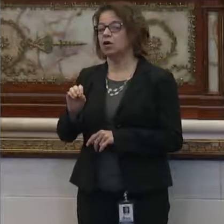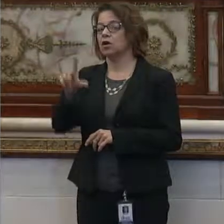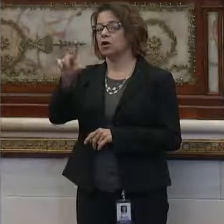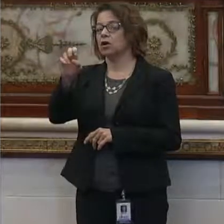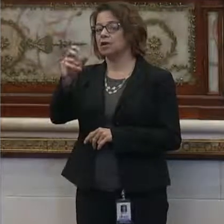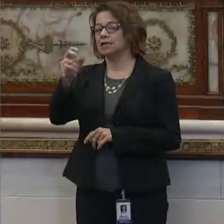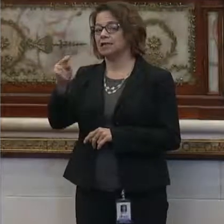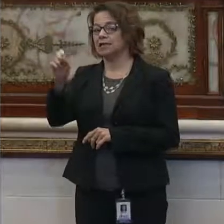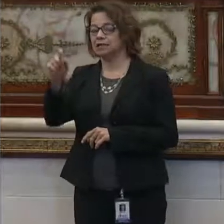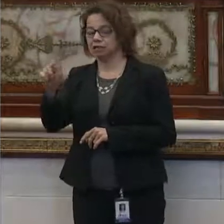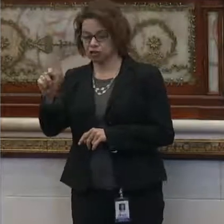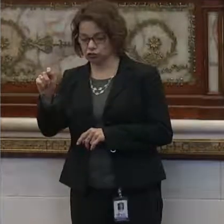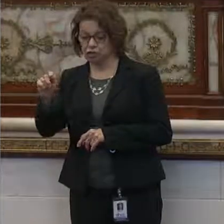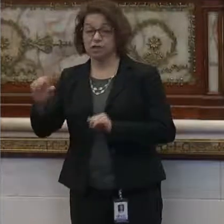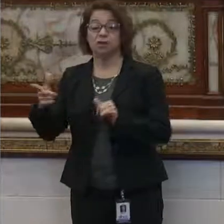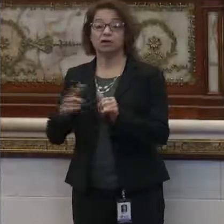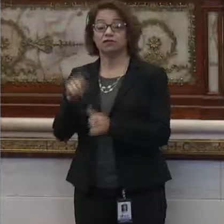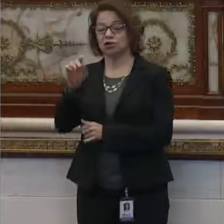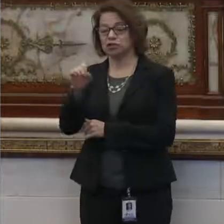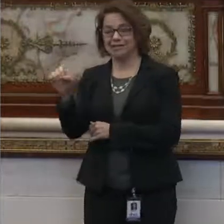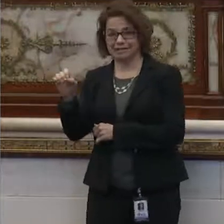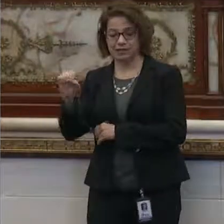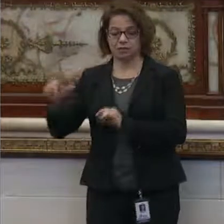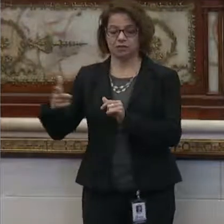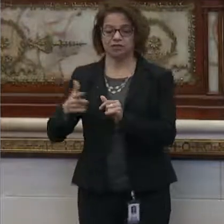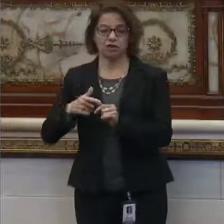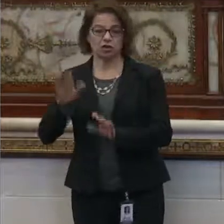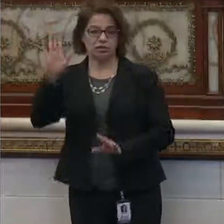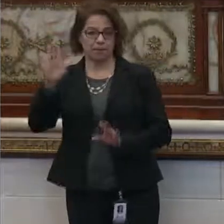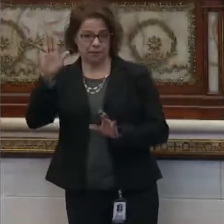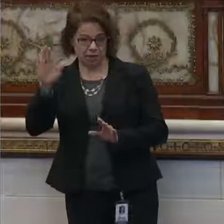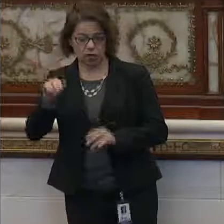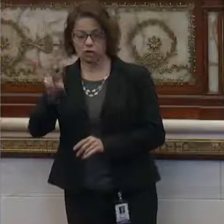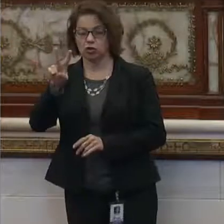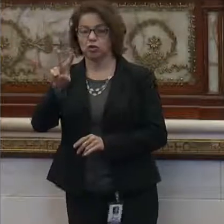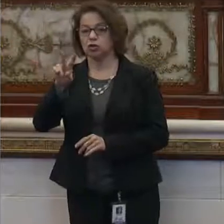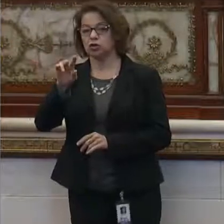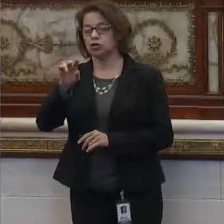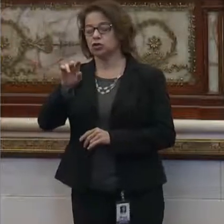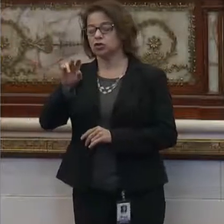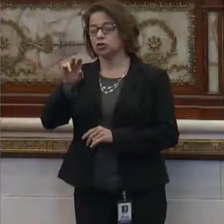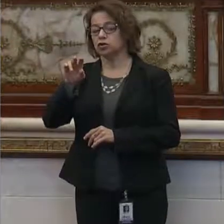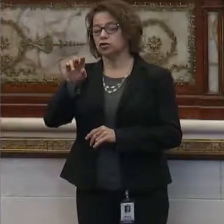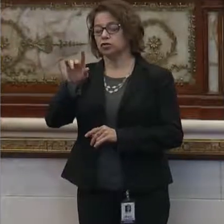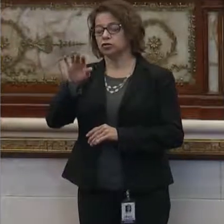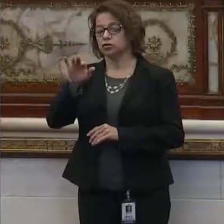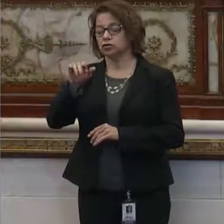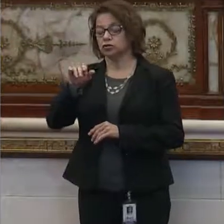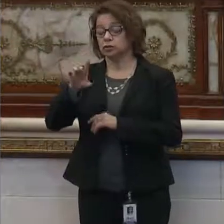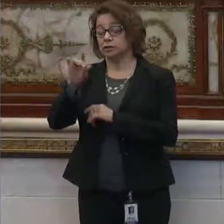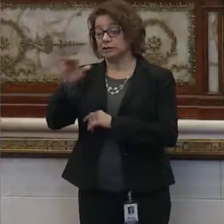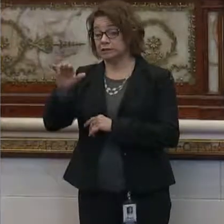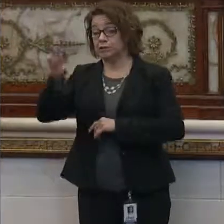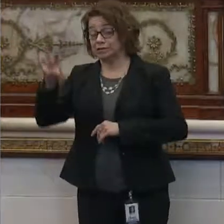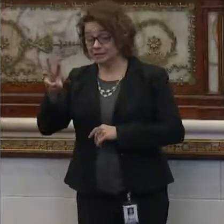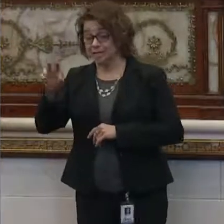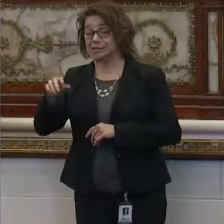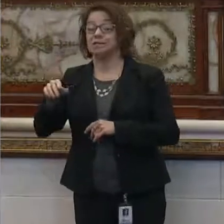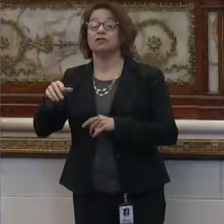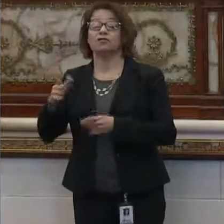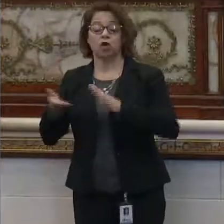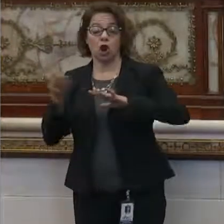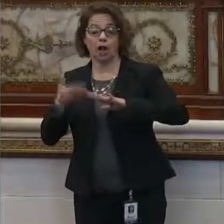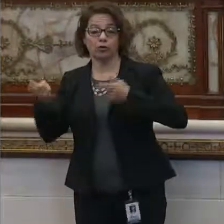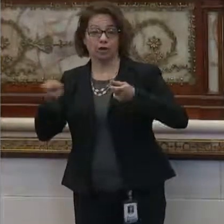First Tee of Greater Philadelphia was the successful bidder on a September 6, 2019 request for proposals for the operation, management, and maintenance